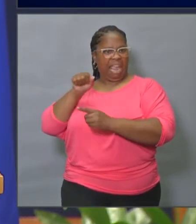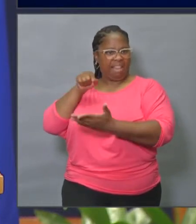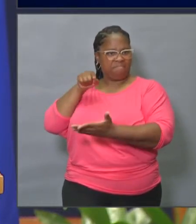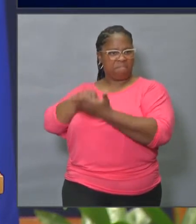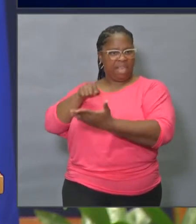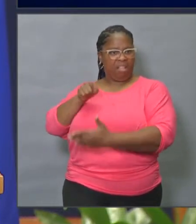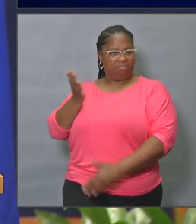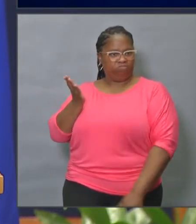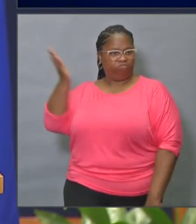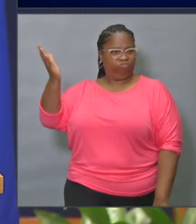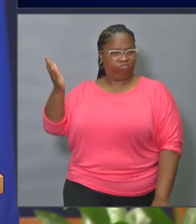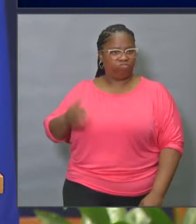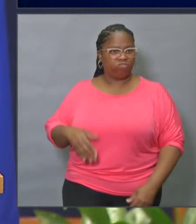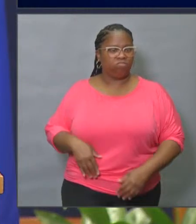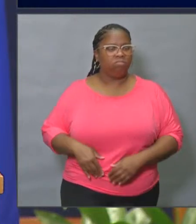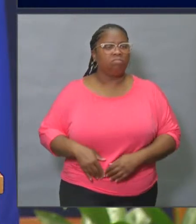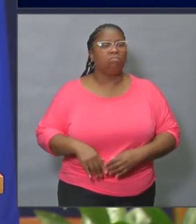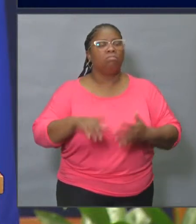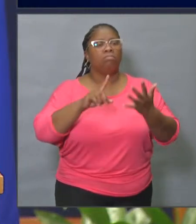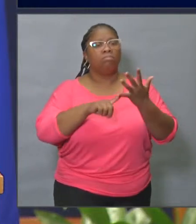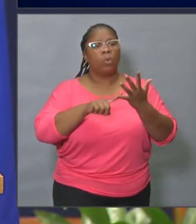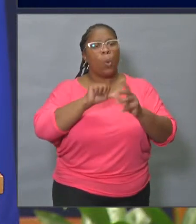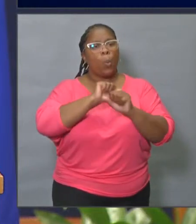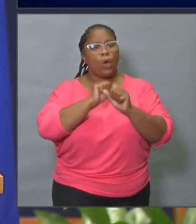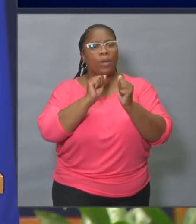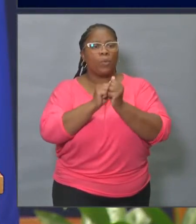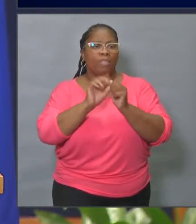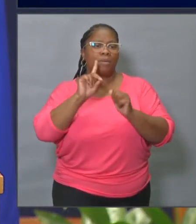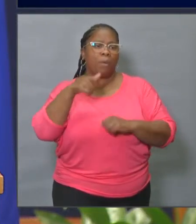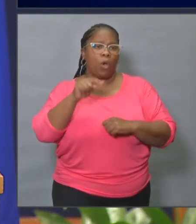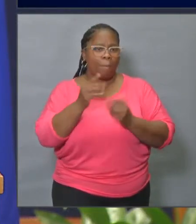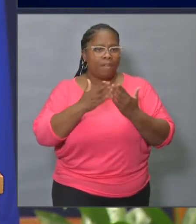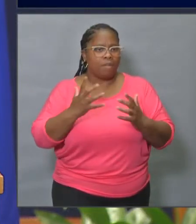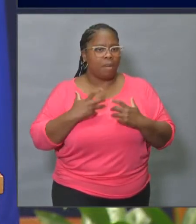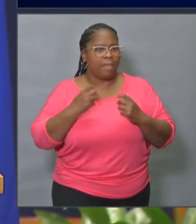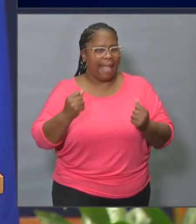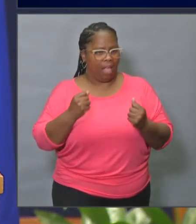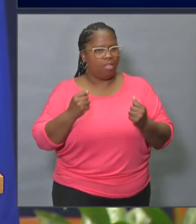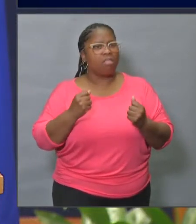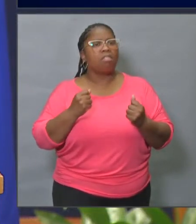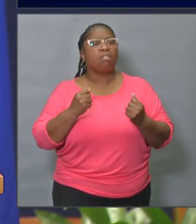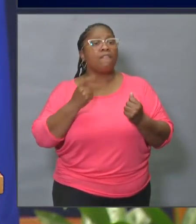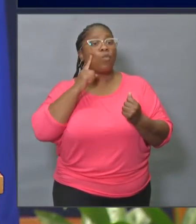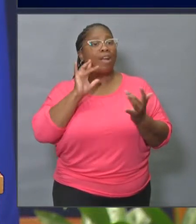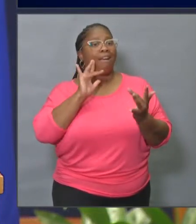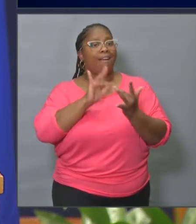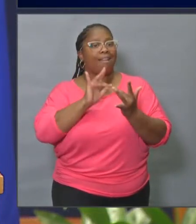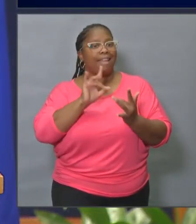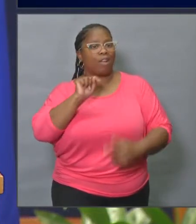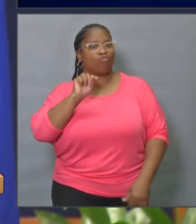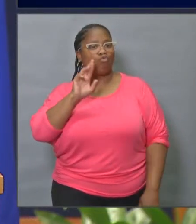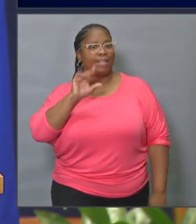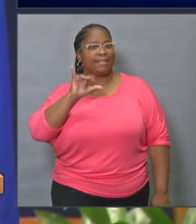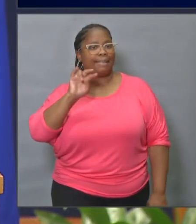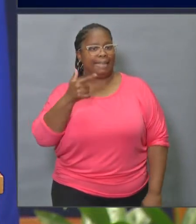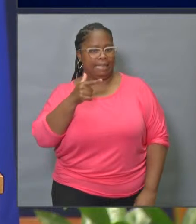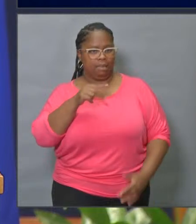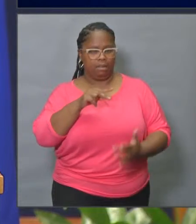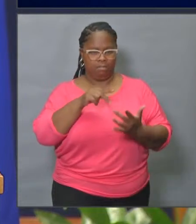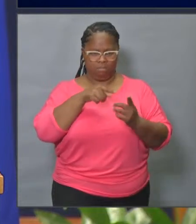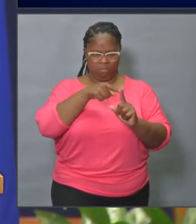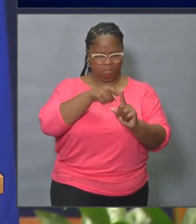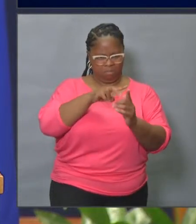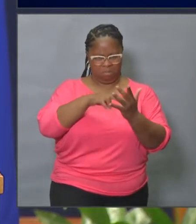appropriately, and are working in partnership with the Department of Public Health on an approach to contact tracing that leverages these